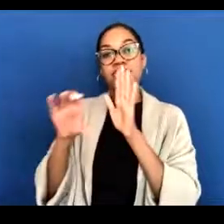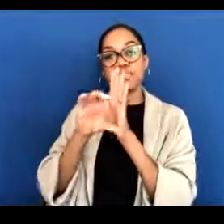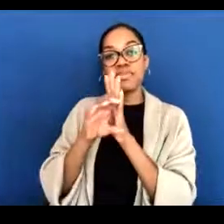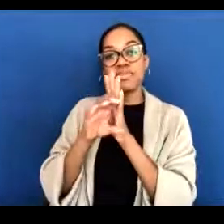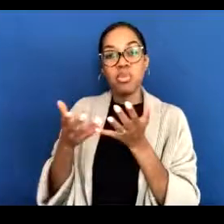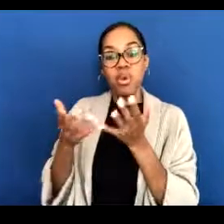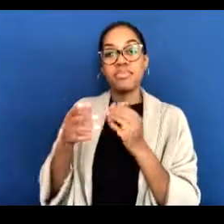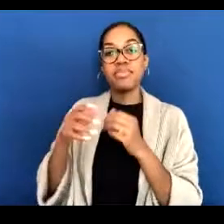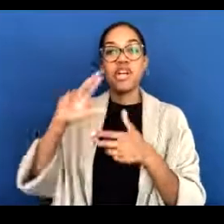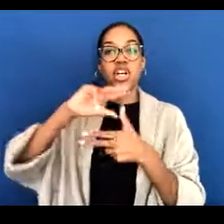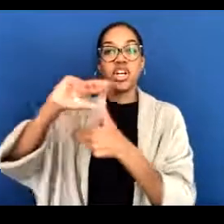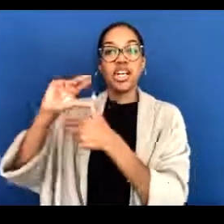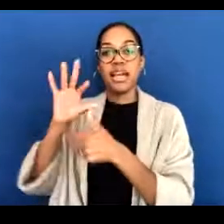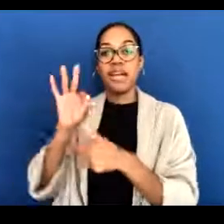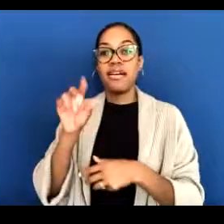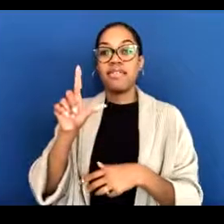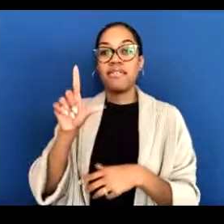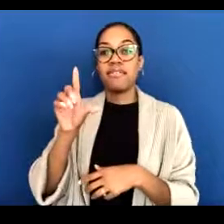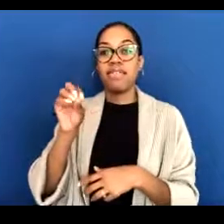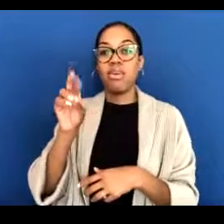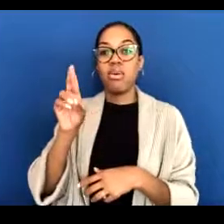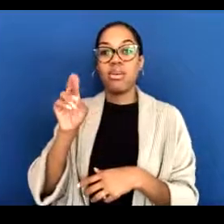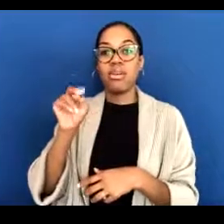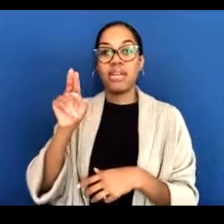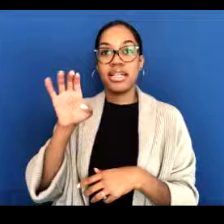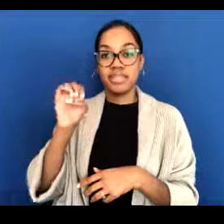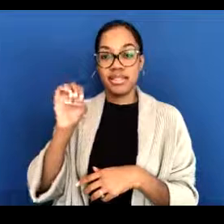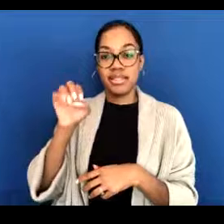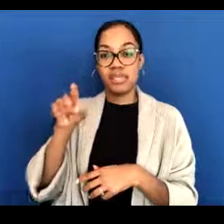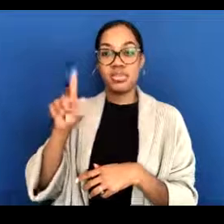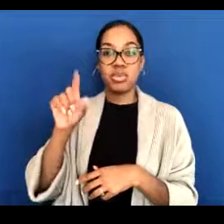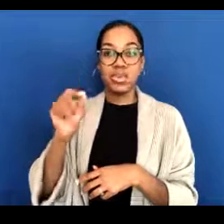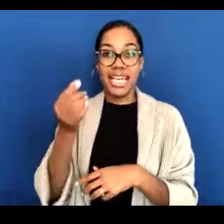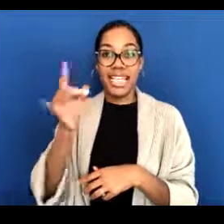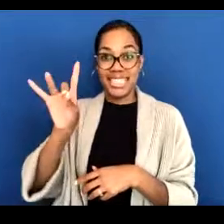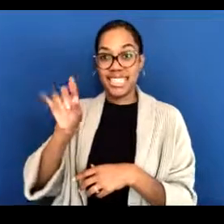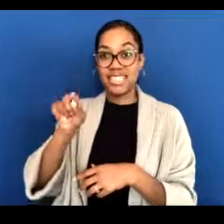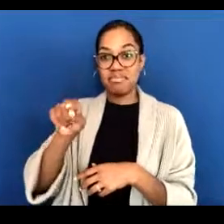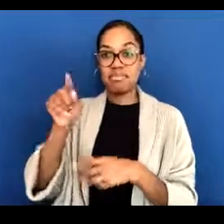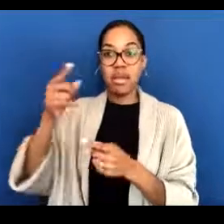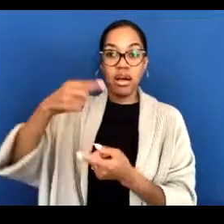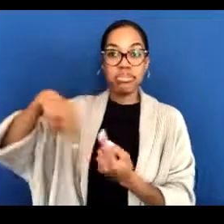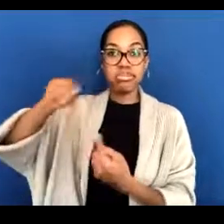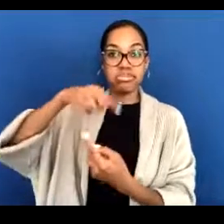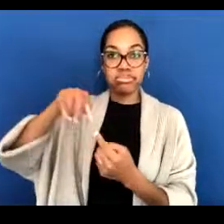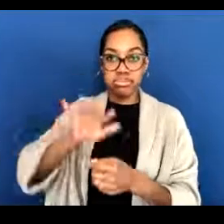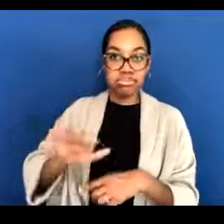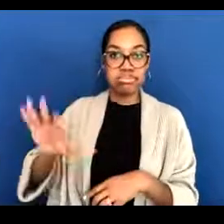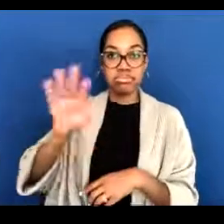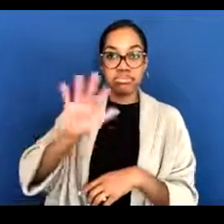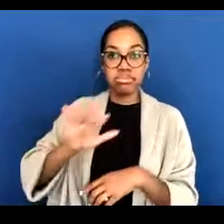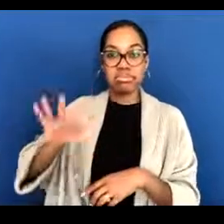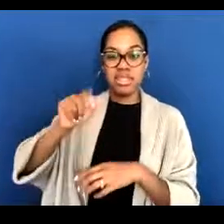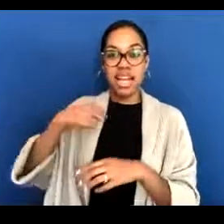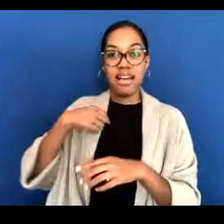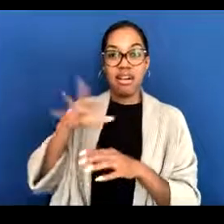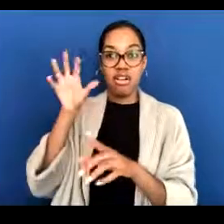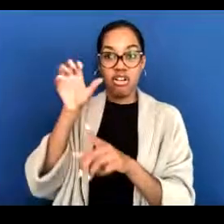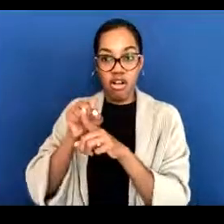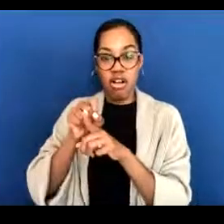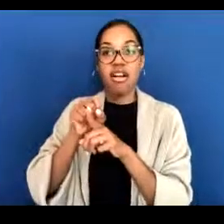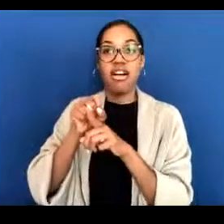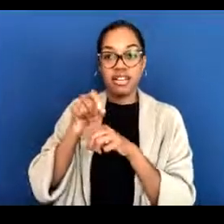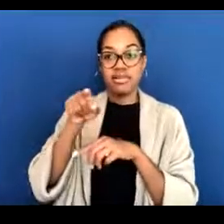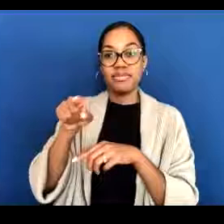in 2018. This is what radar imagery looks like that we see here at the National Weather Service and that also all of you can see on the internet or on your local